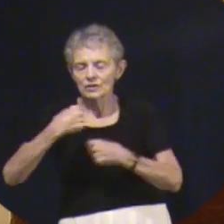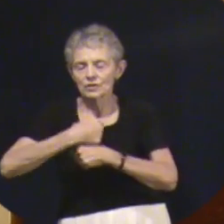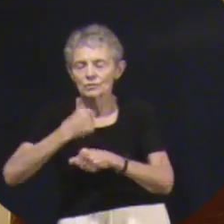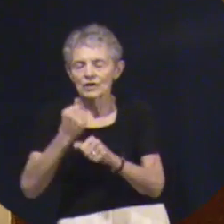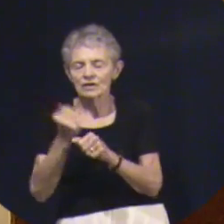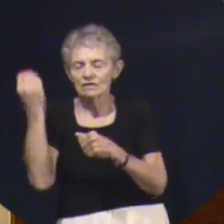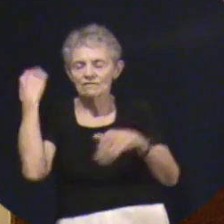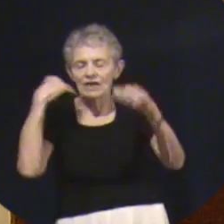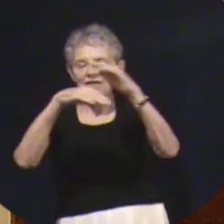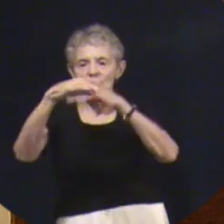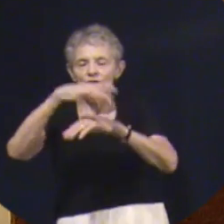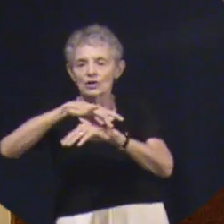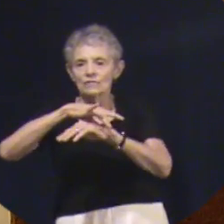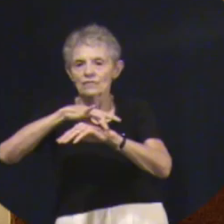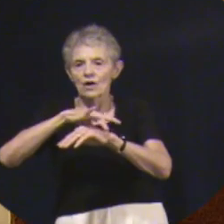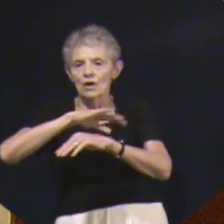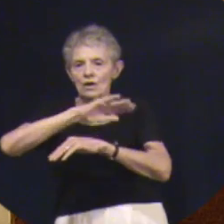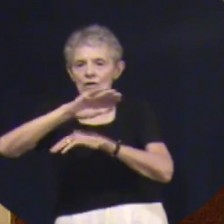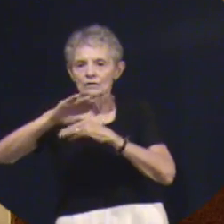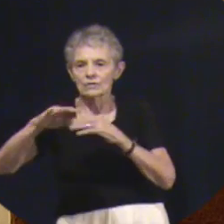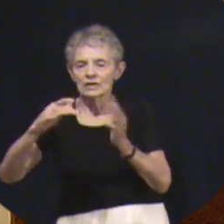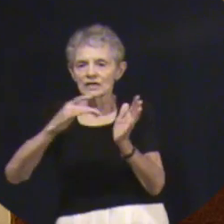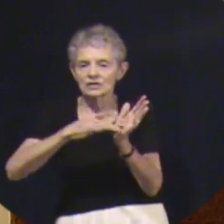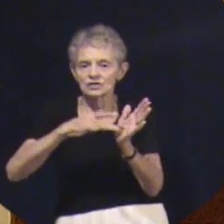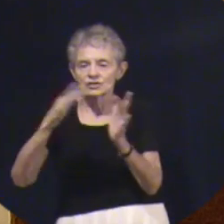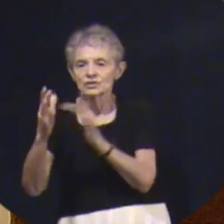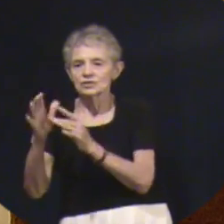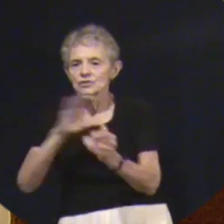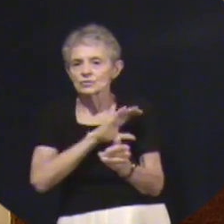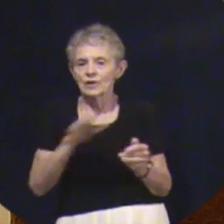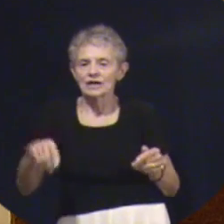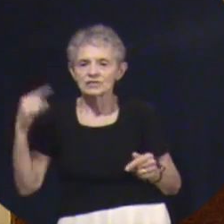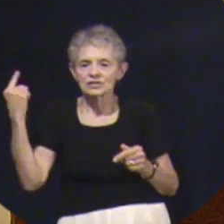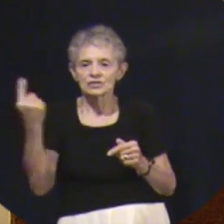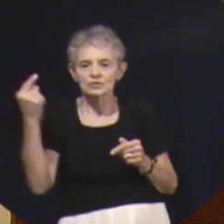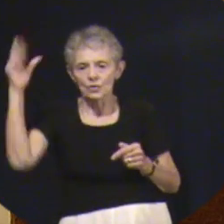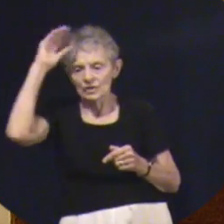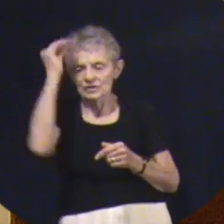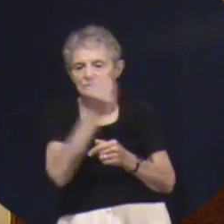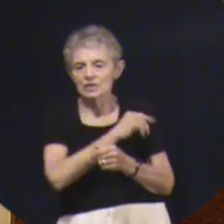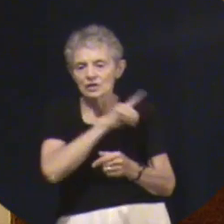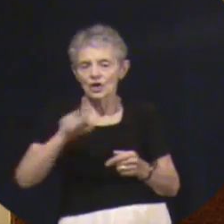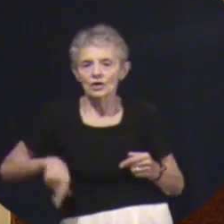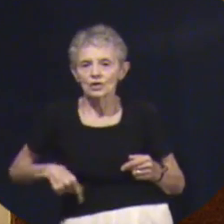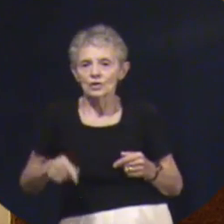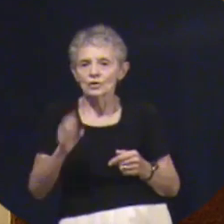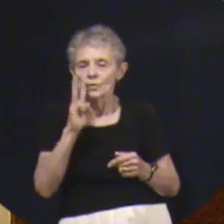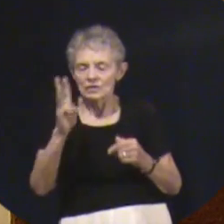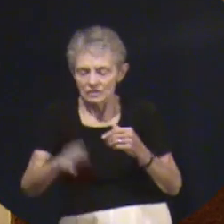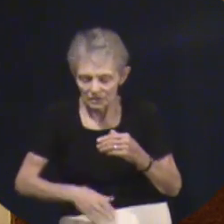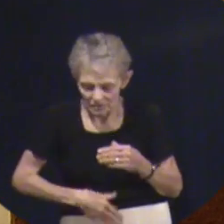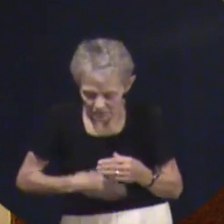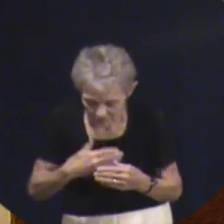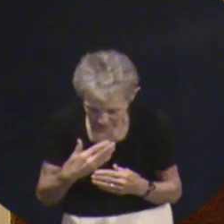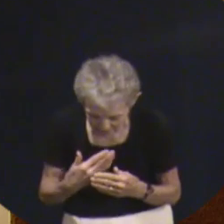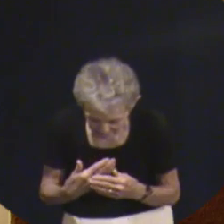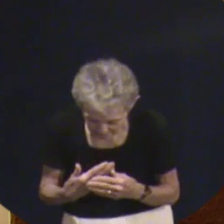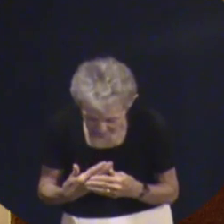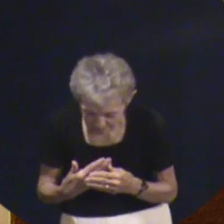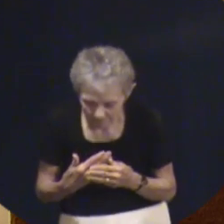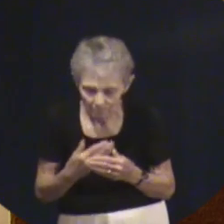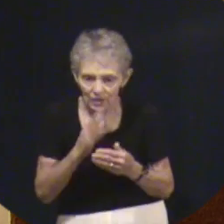creator of heaven and earth, and in Jesus Christ, his only Son, our Lord, who was conceived by the Holy